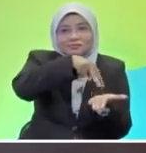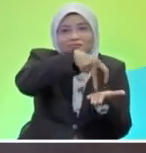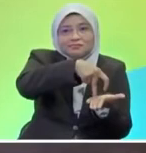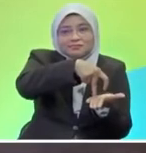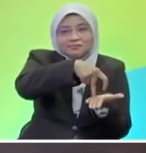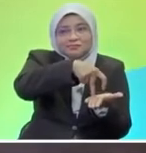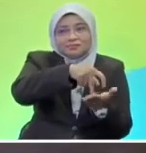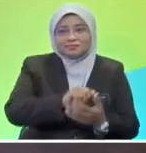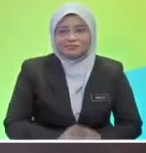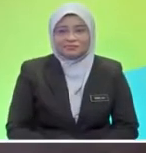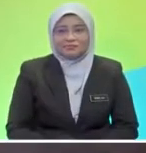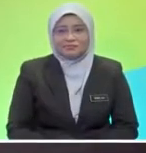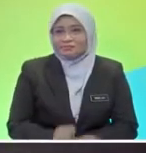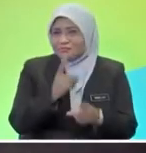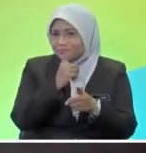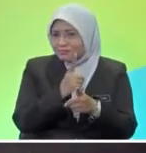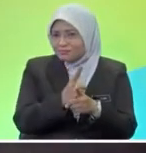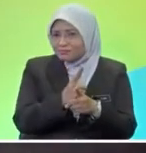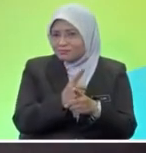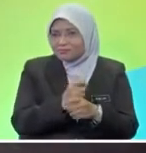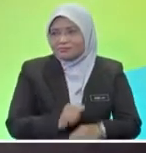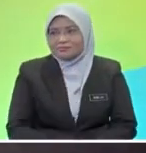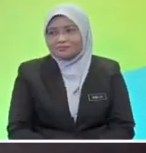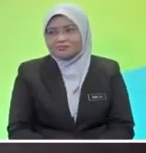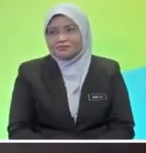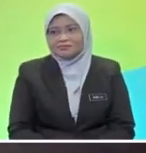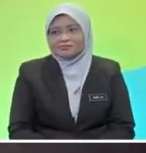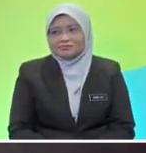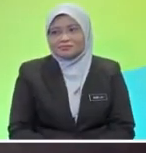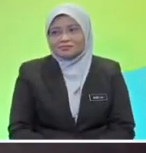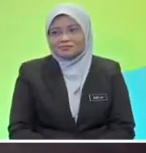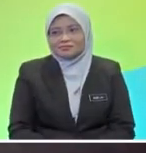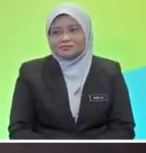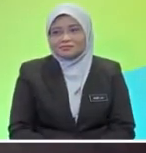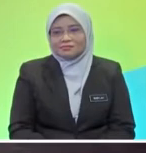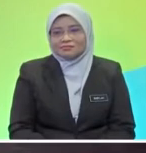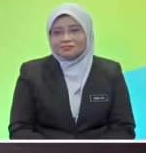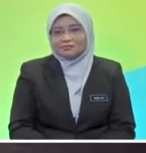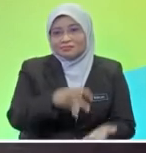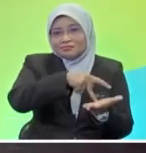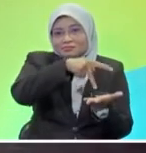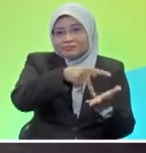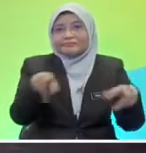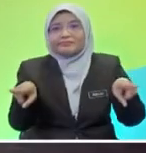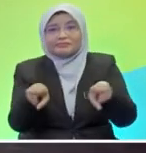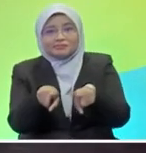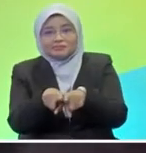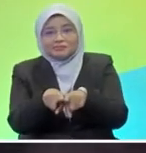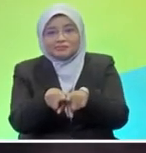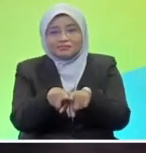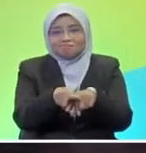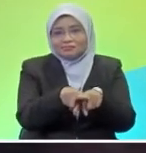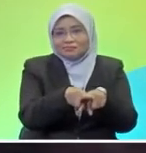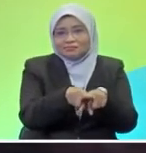Is it like that, teacher? Okay, it's something like that. You gallop like a horse. Okay. Very good, Shafiqah. Can you do one